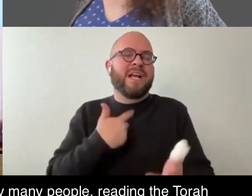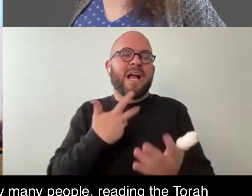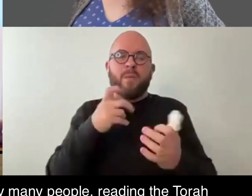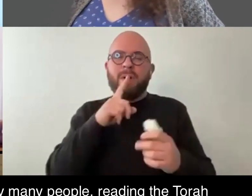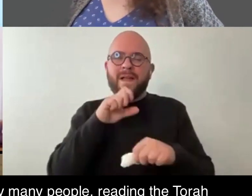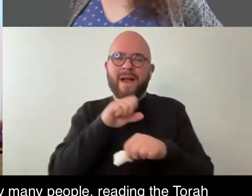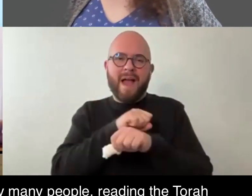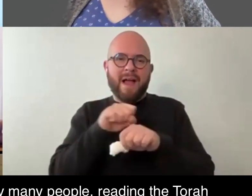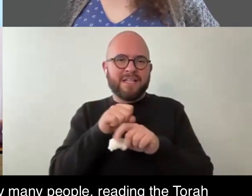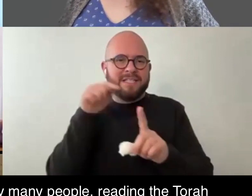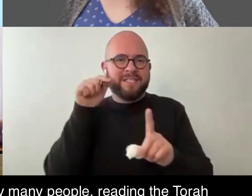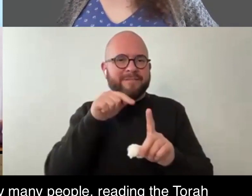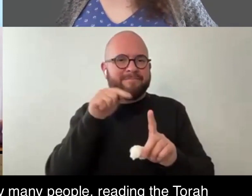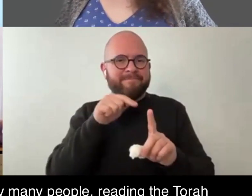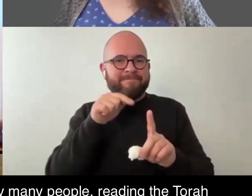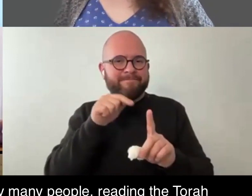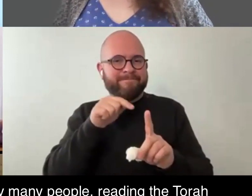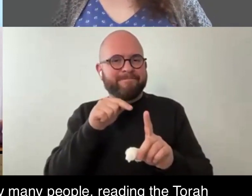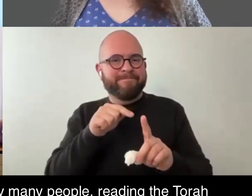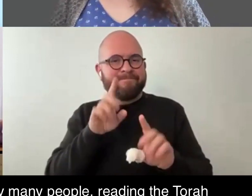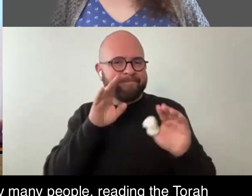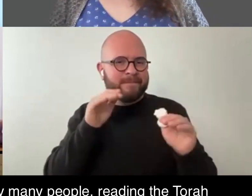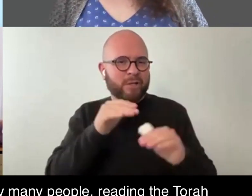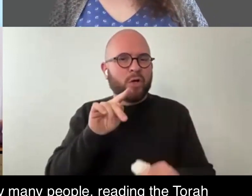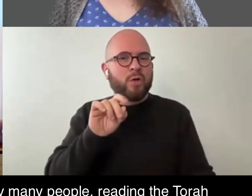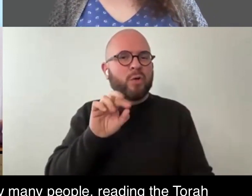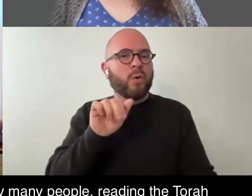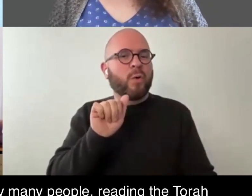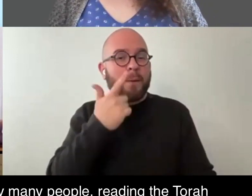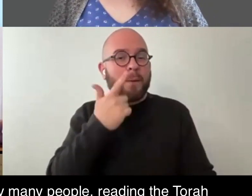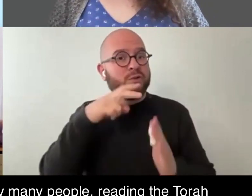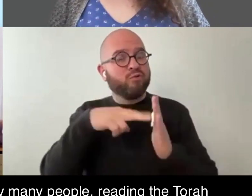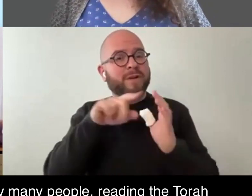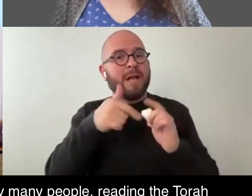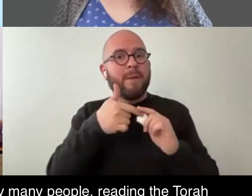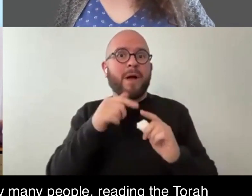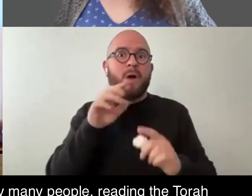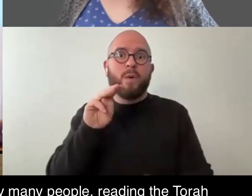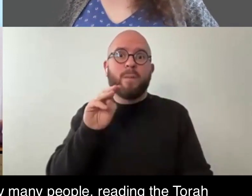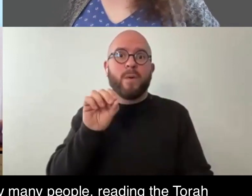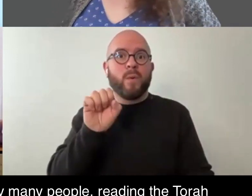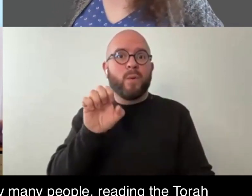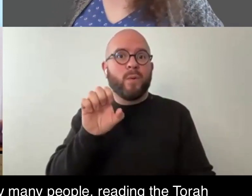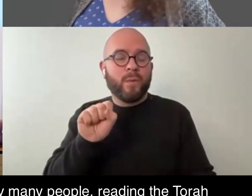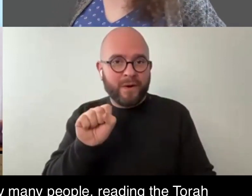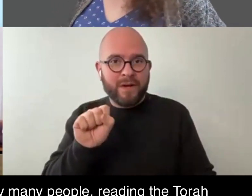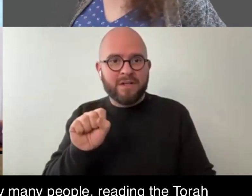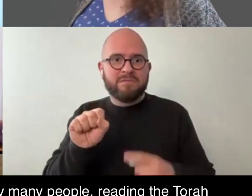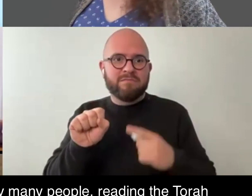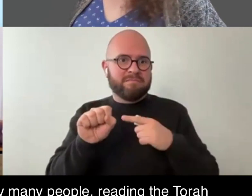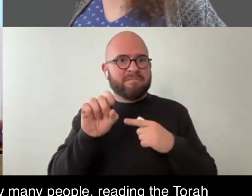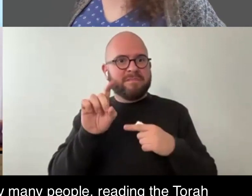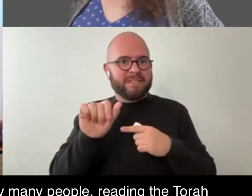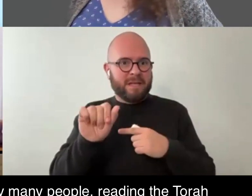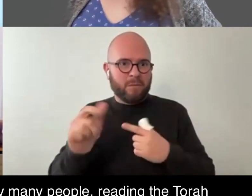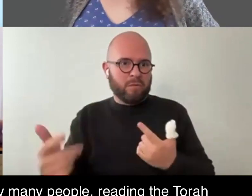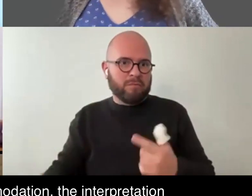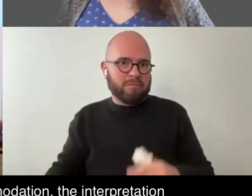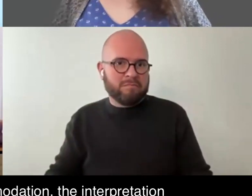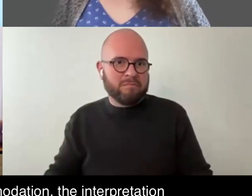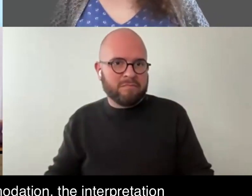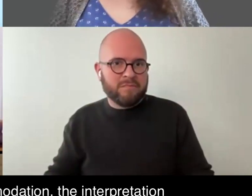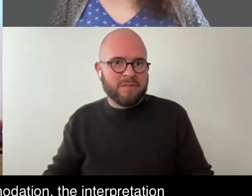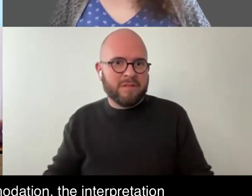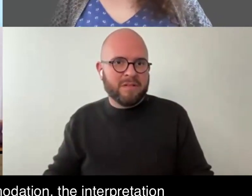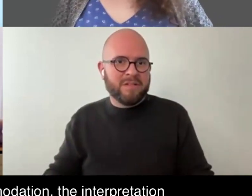many people reading the Torah and reading about Moses is disabled. He's a speech disability.